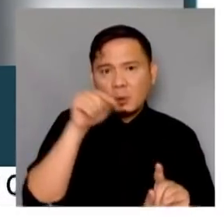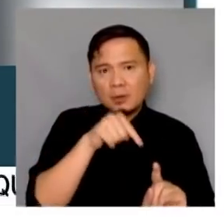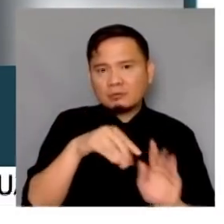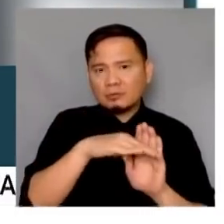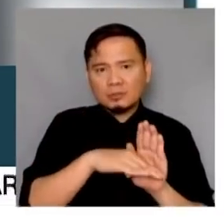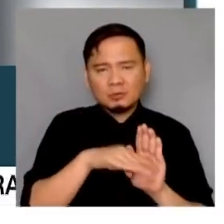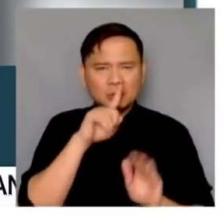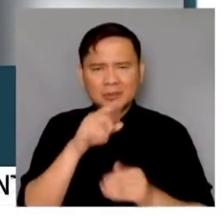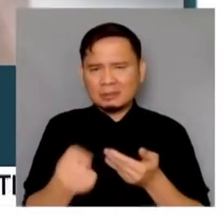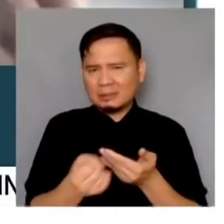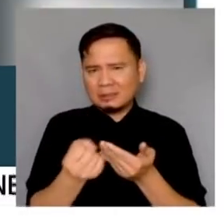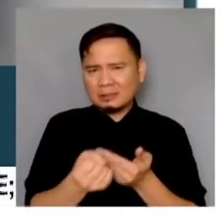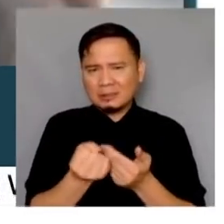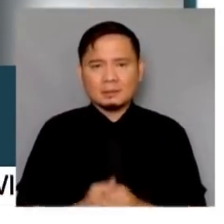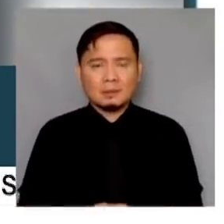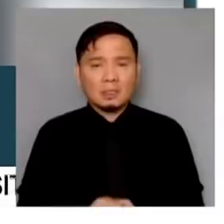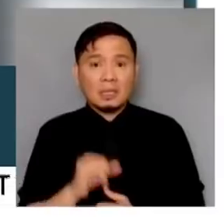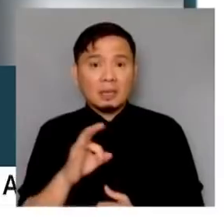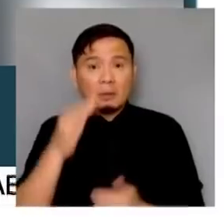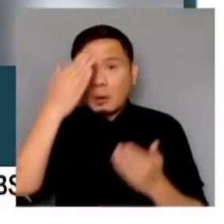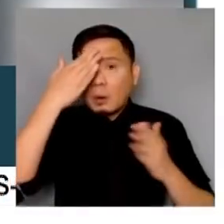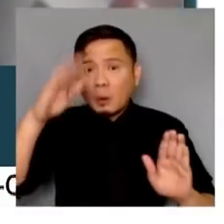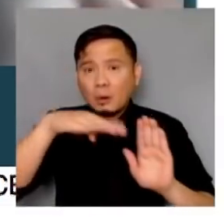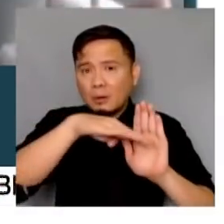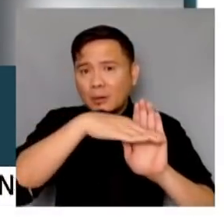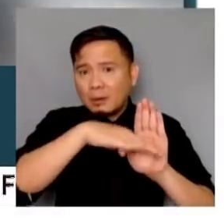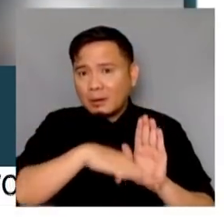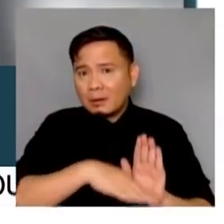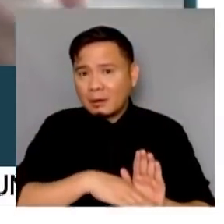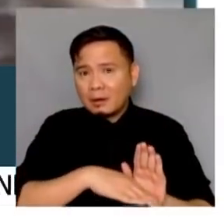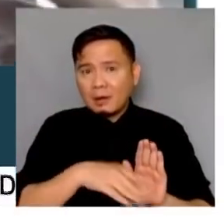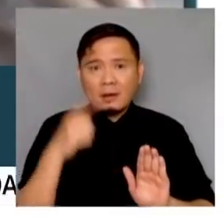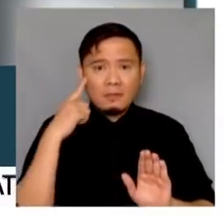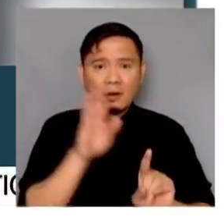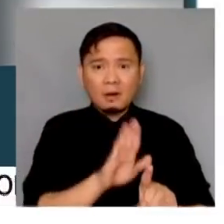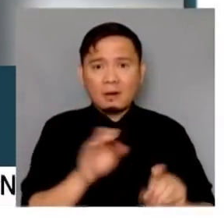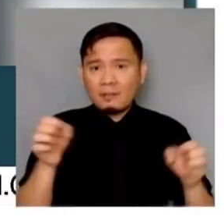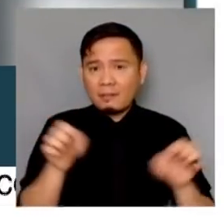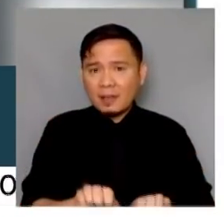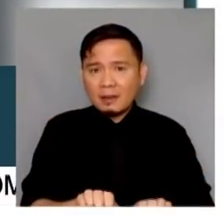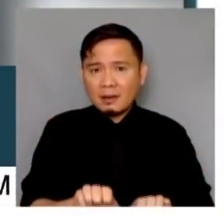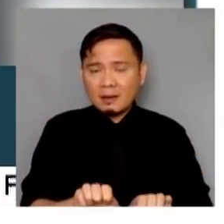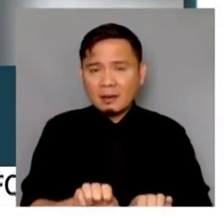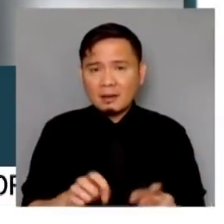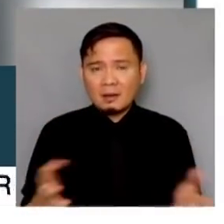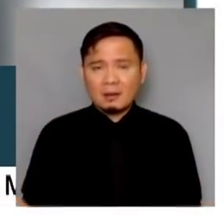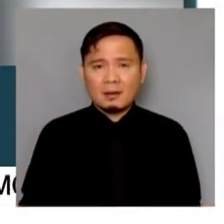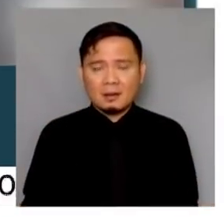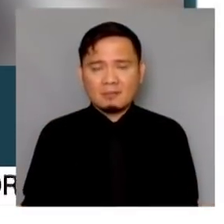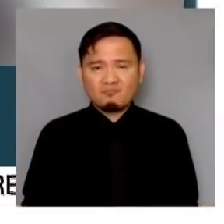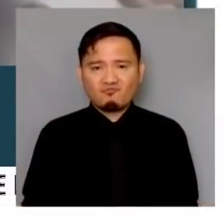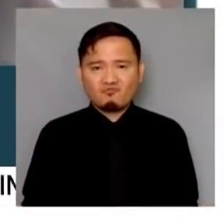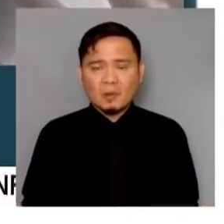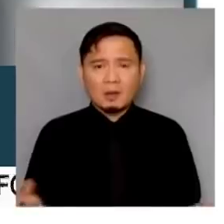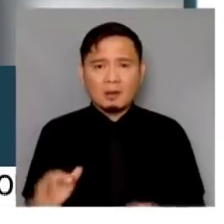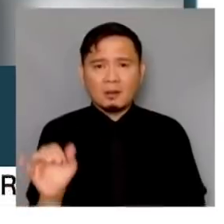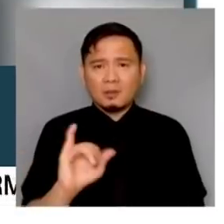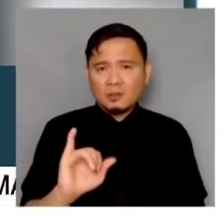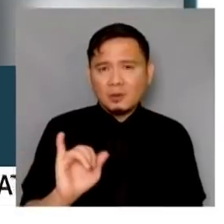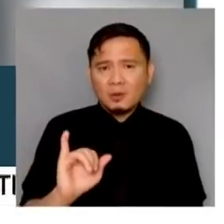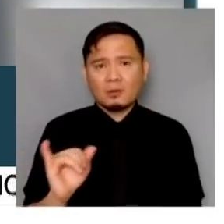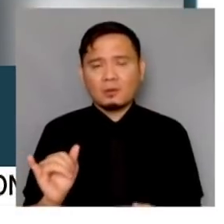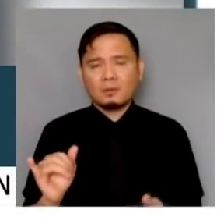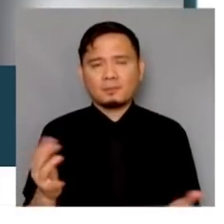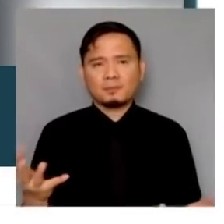As simple as that, Carmina. Mm-mm. If you do not know the agenda of an event you're going to, and also to be with you